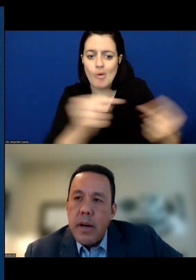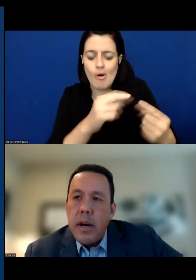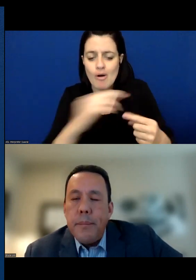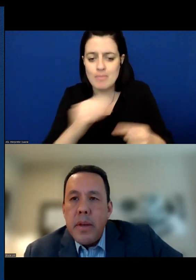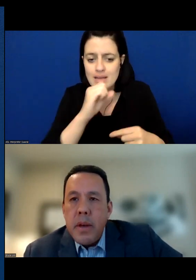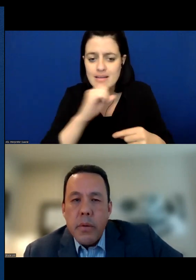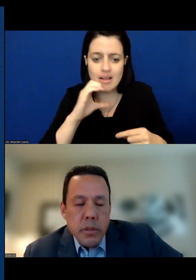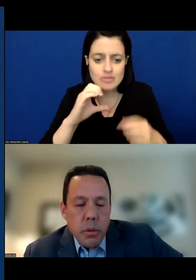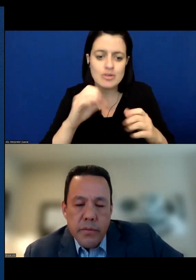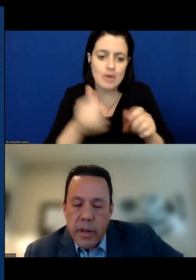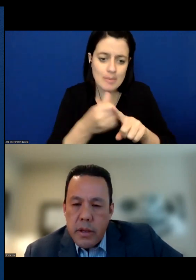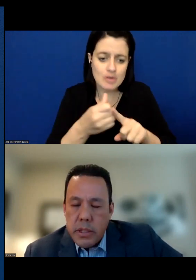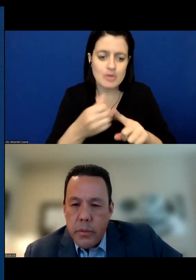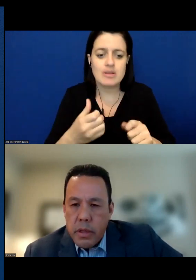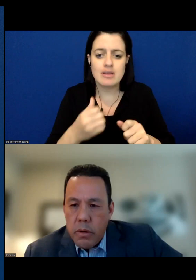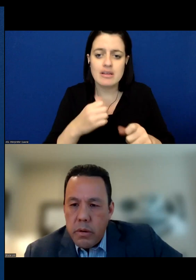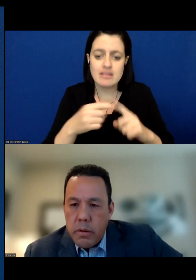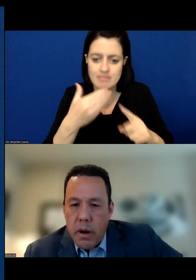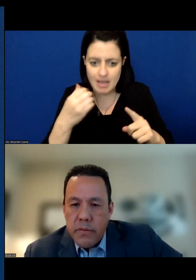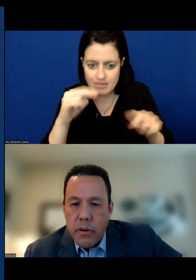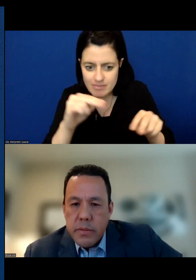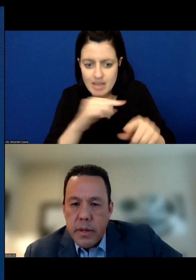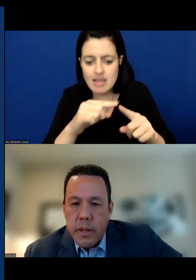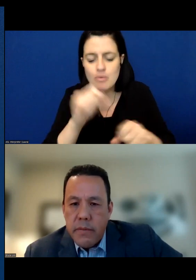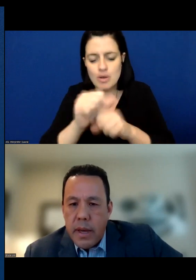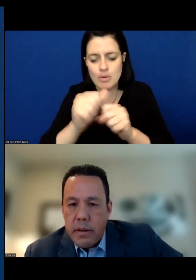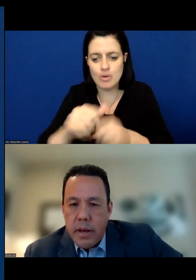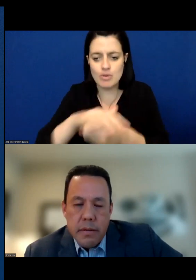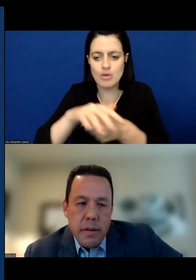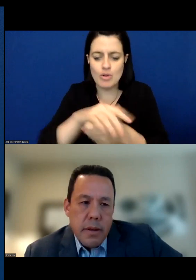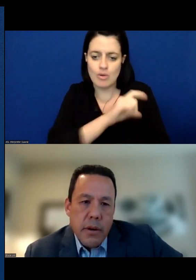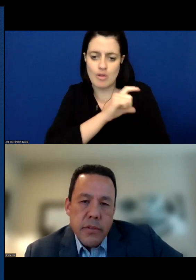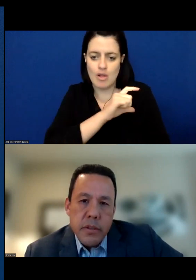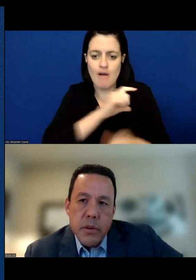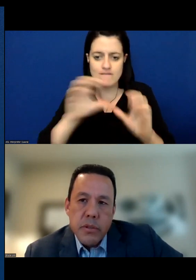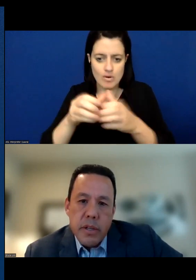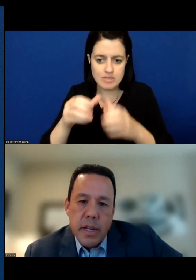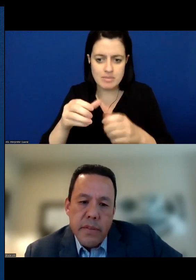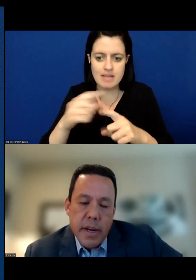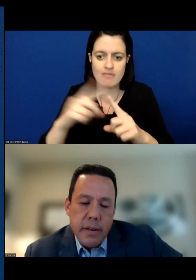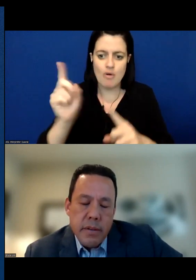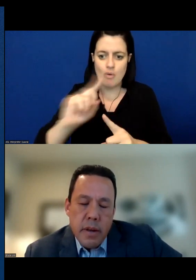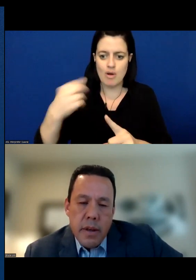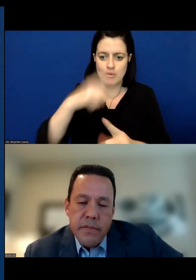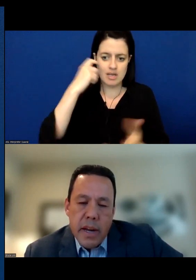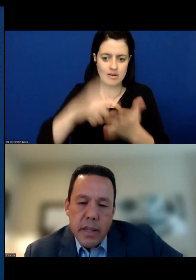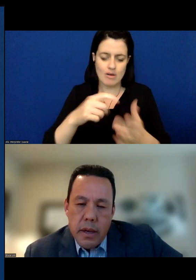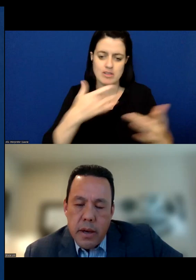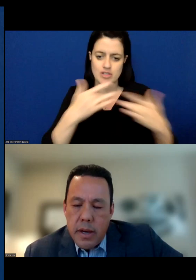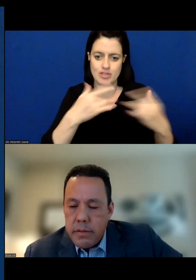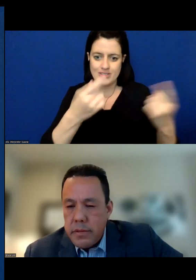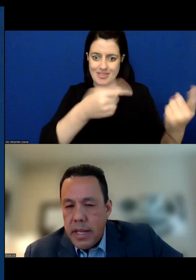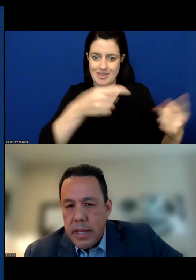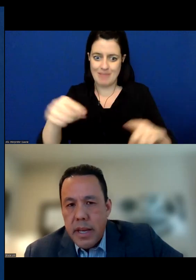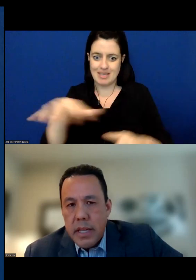better. We also work very closely with local law enforcement in the event areas of concerns are identified. And